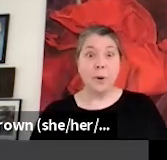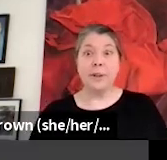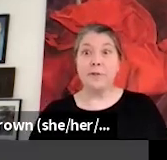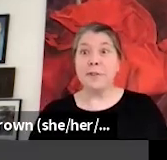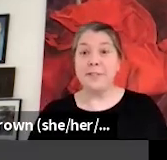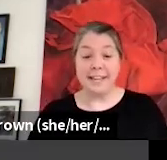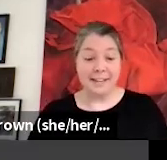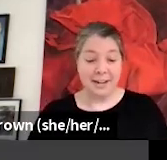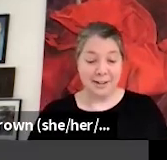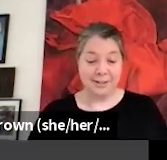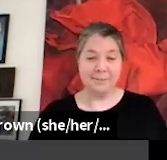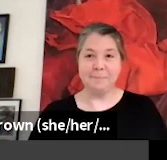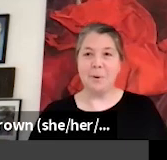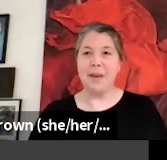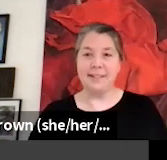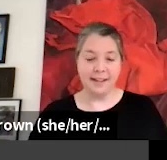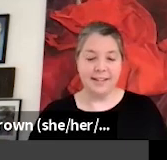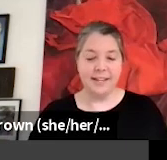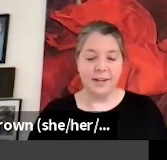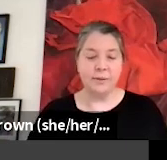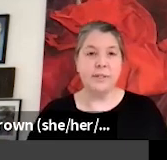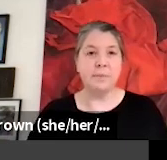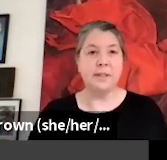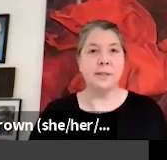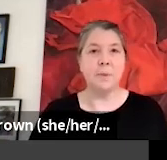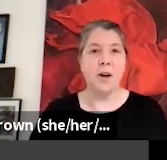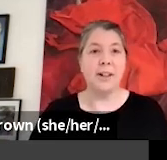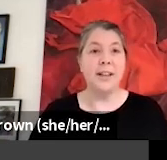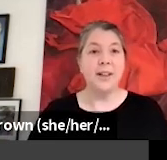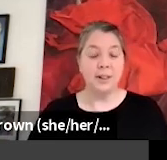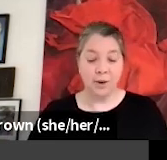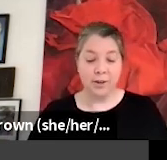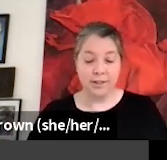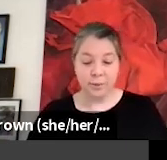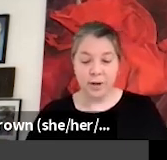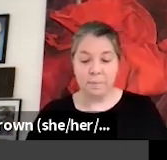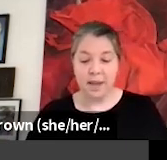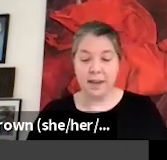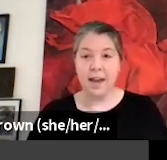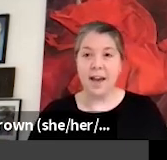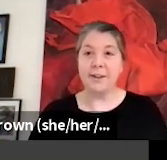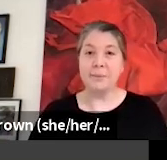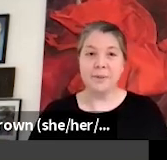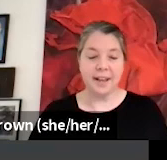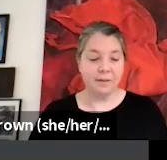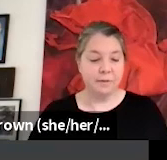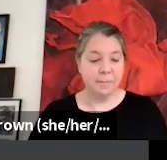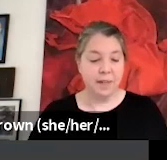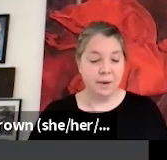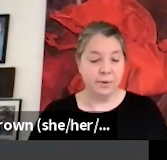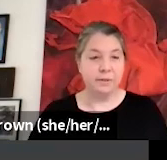Fast forward 15 years, Momenta continues to be a small, local to Winnipeg,